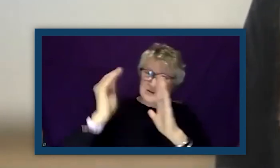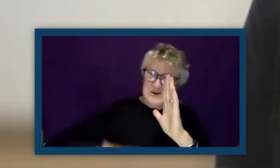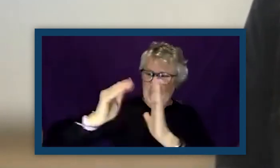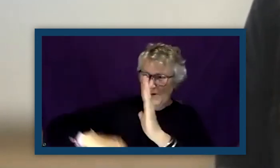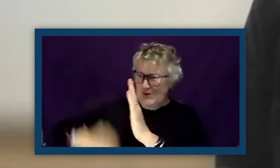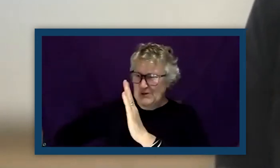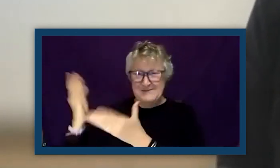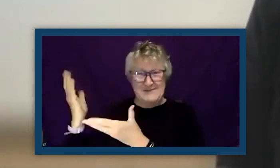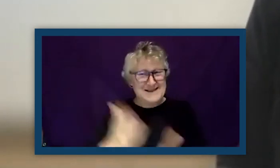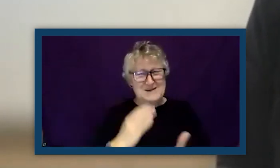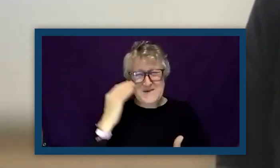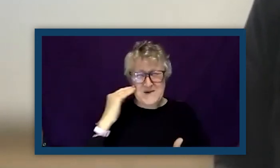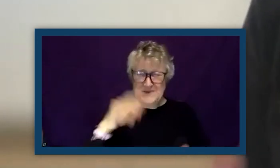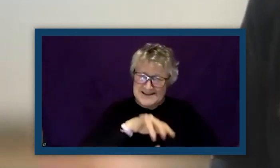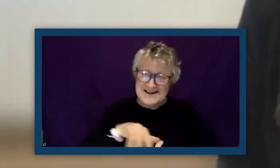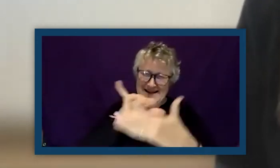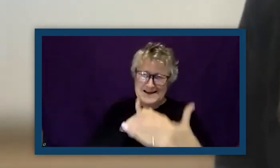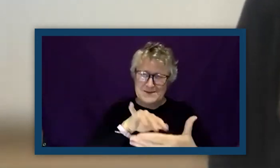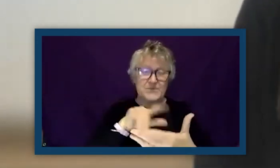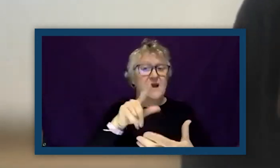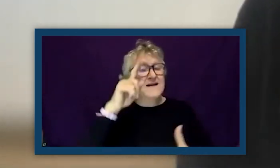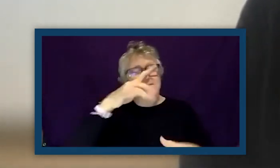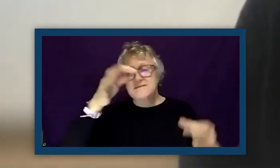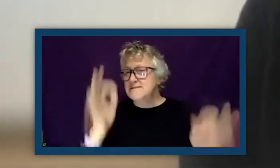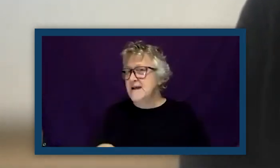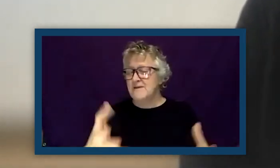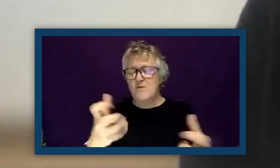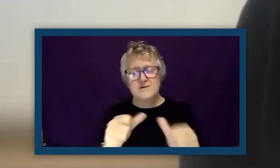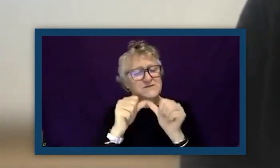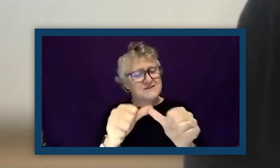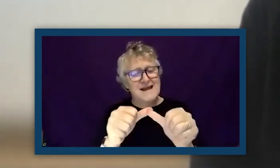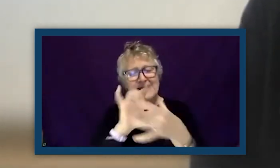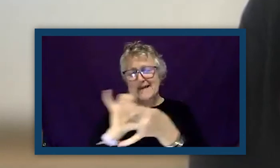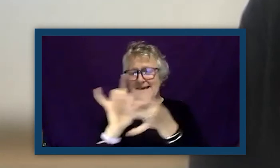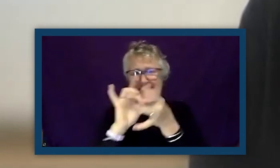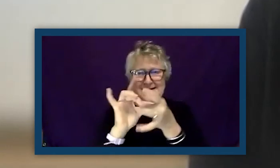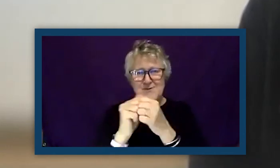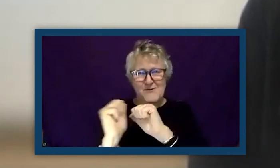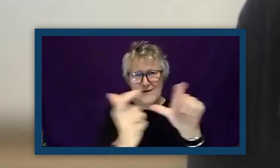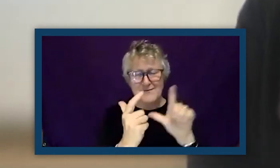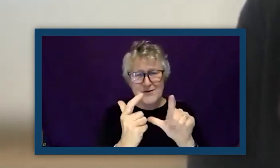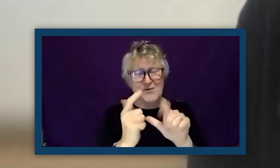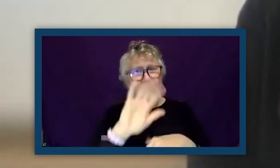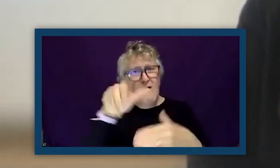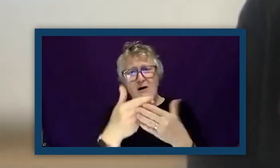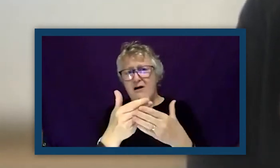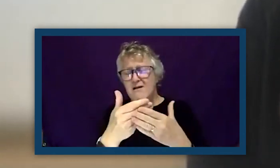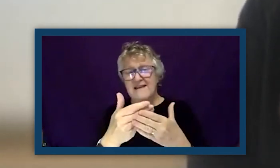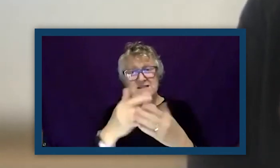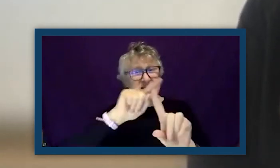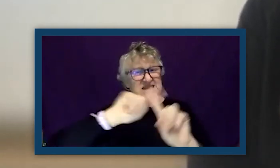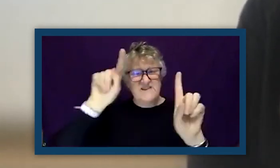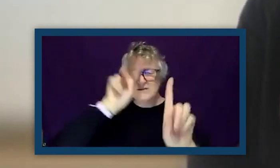them, but I definitely want to stay connected with you all. Everyone has such a different perspective, but have the same mission